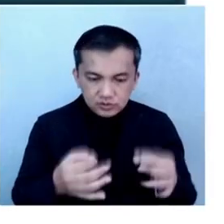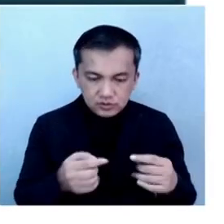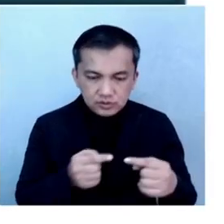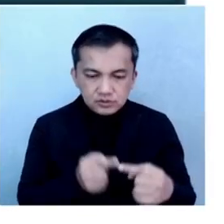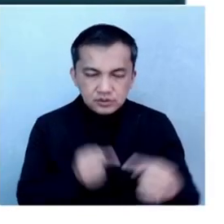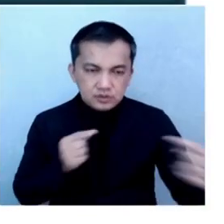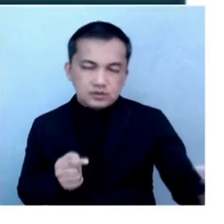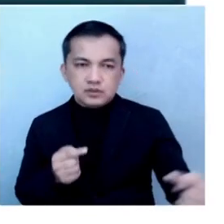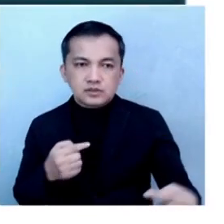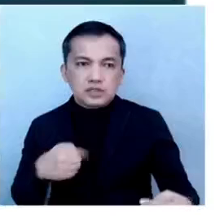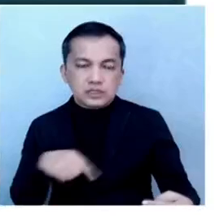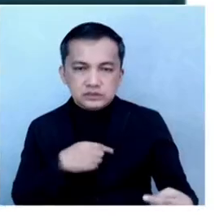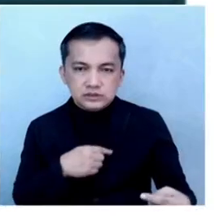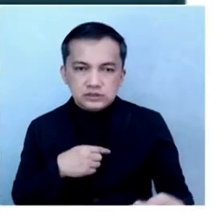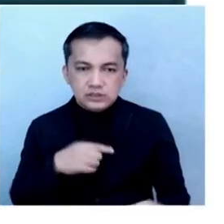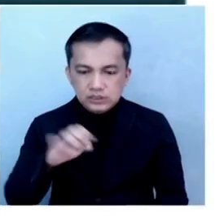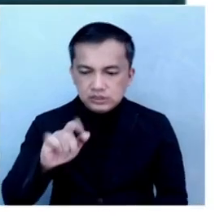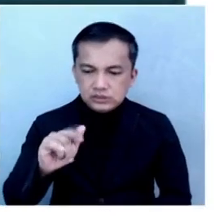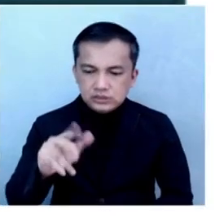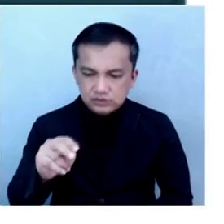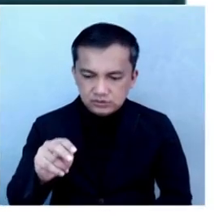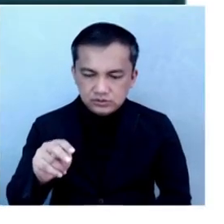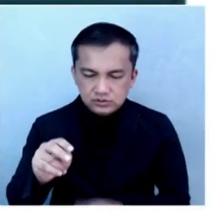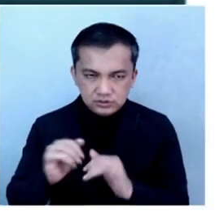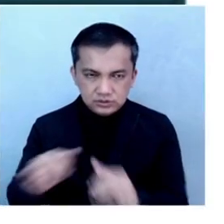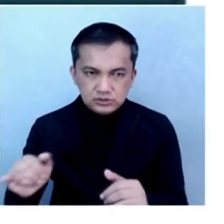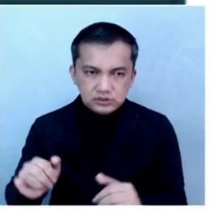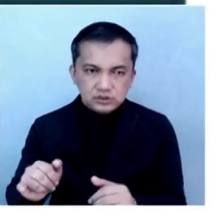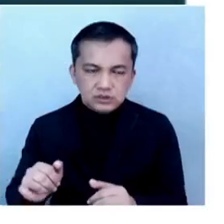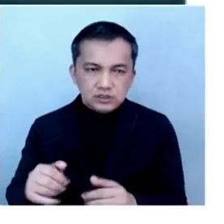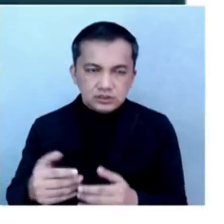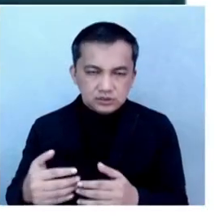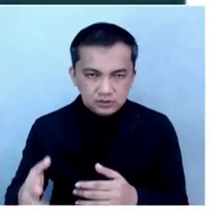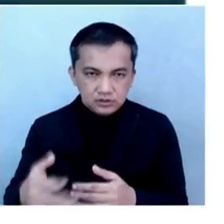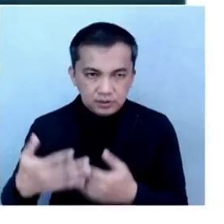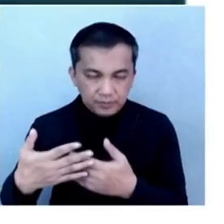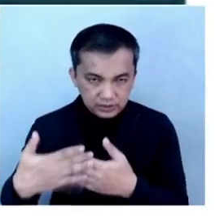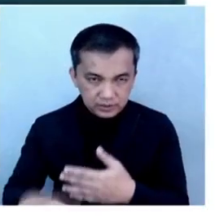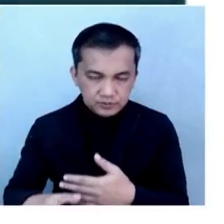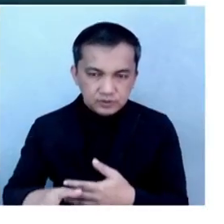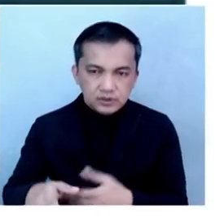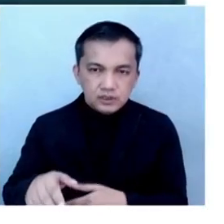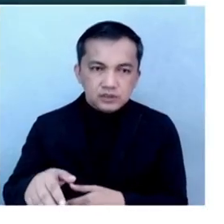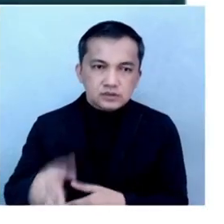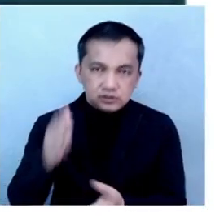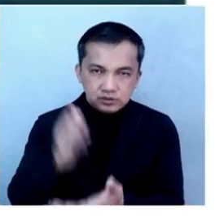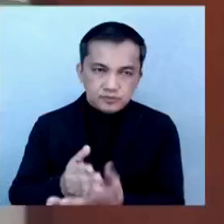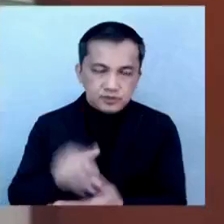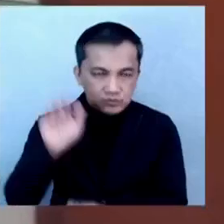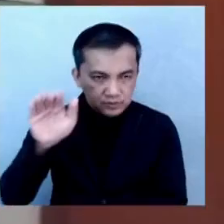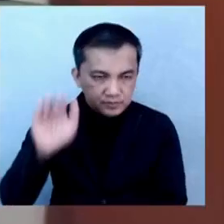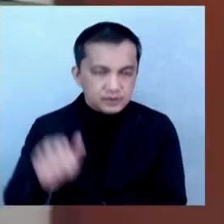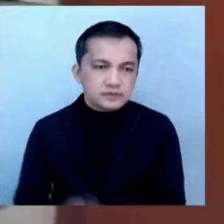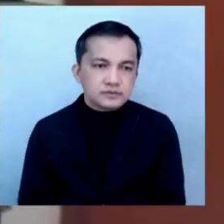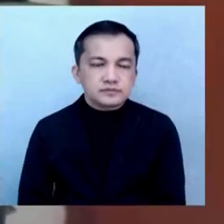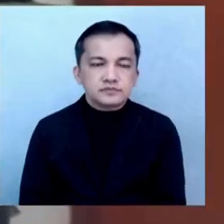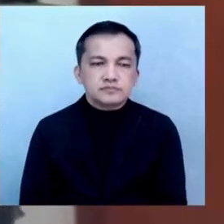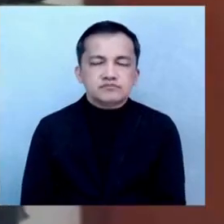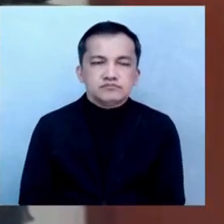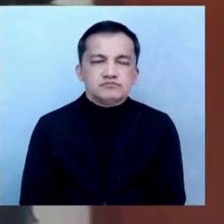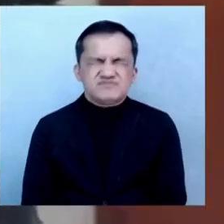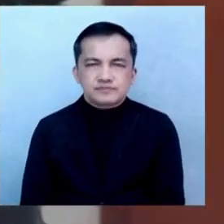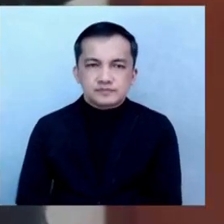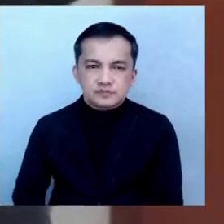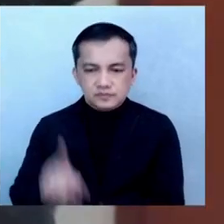the extradition is stayed until after the termination of the appeal. The Justice